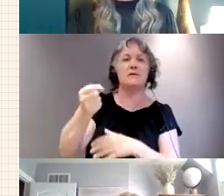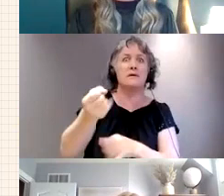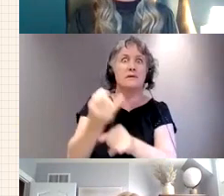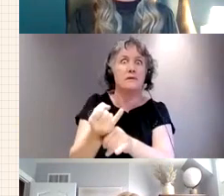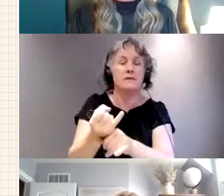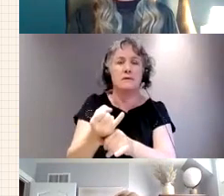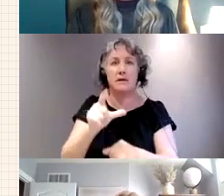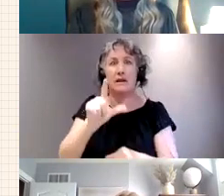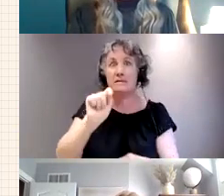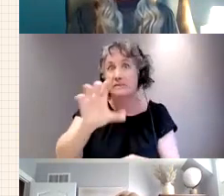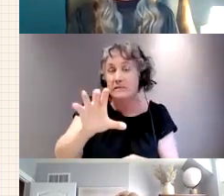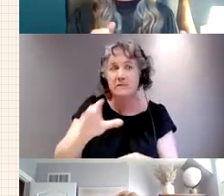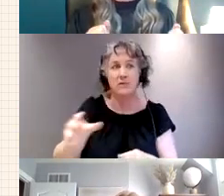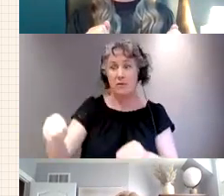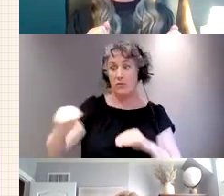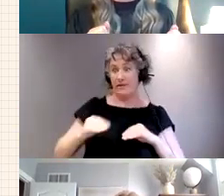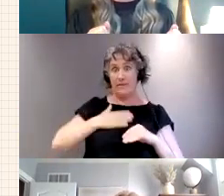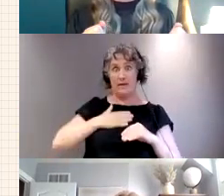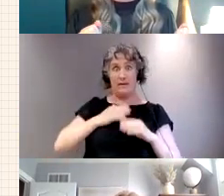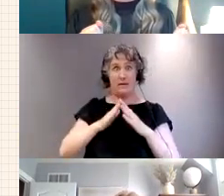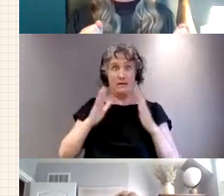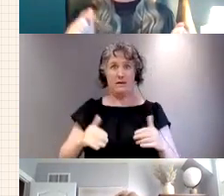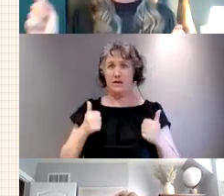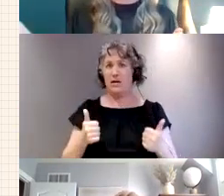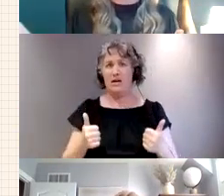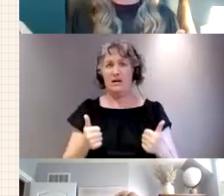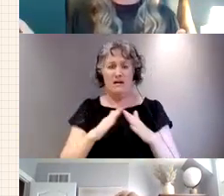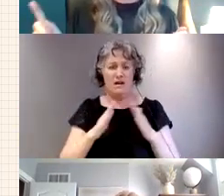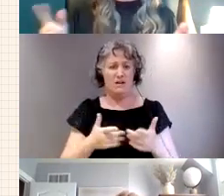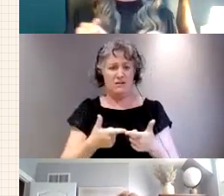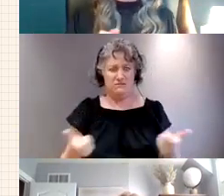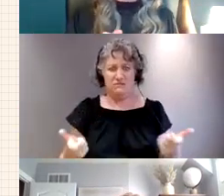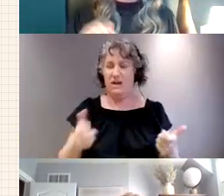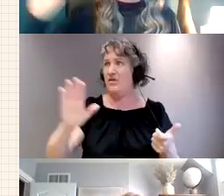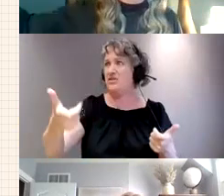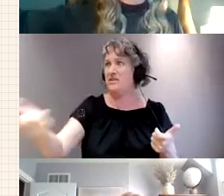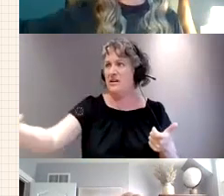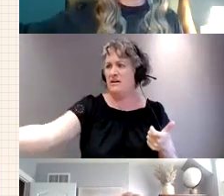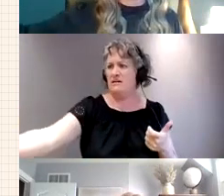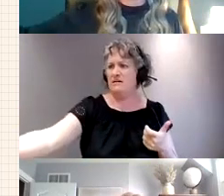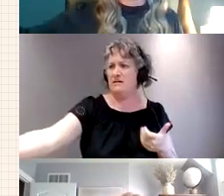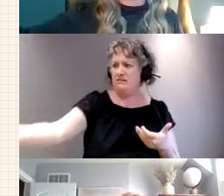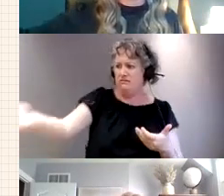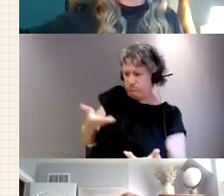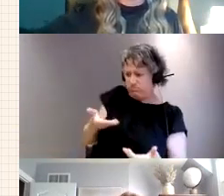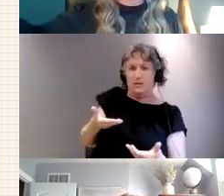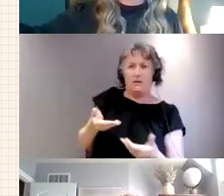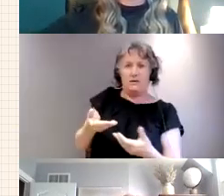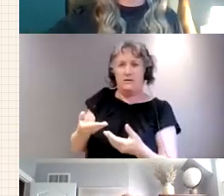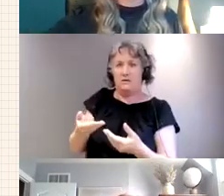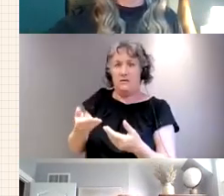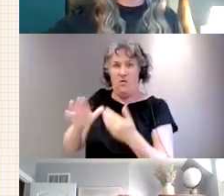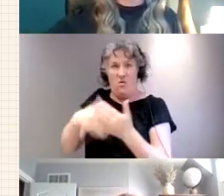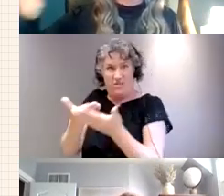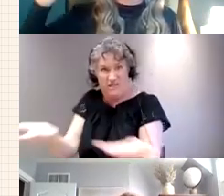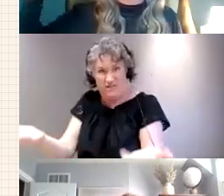moving in with you. That's great. You've got a house furnished with stuff. So do they. Well, if they're moving into your house, their stuff disappears. Well, how is